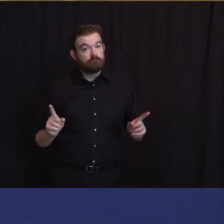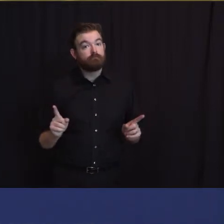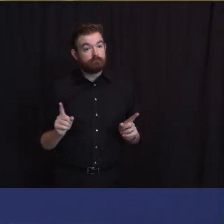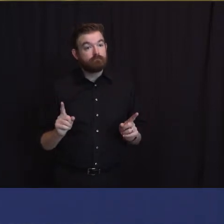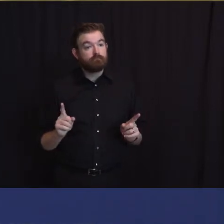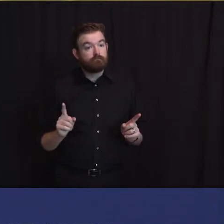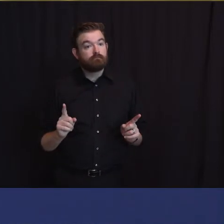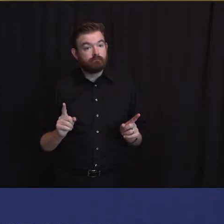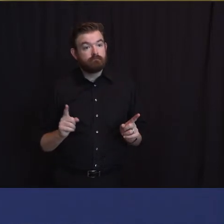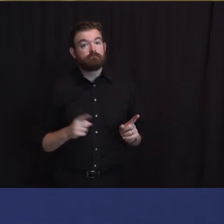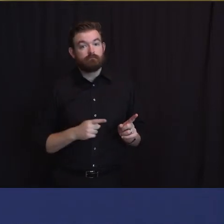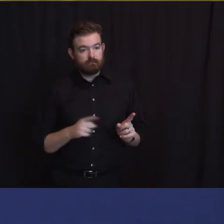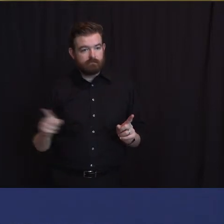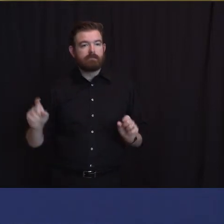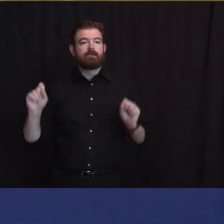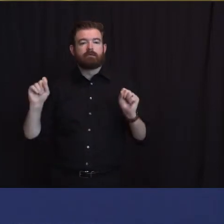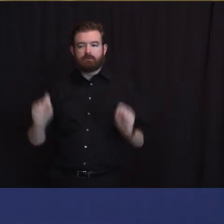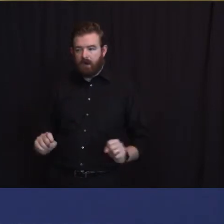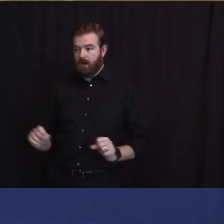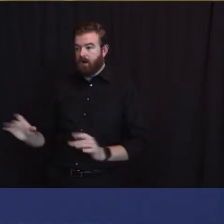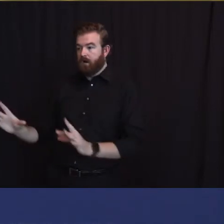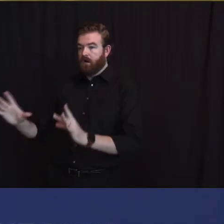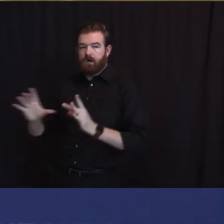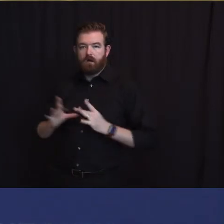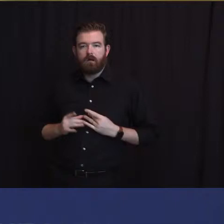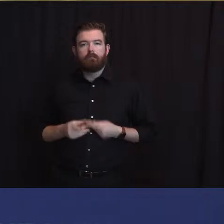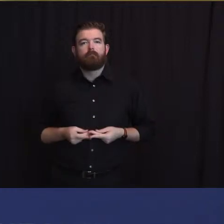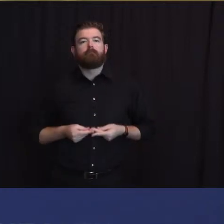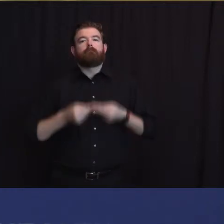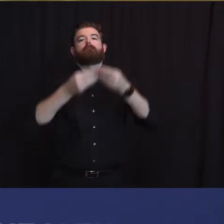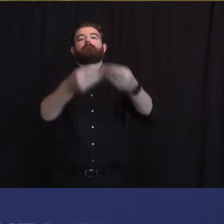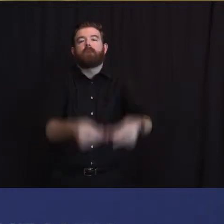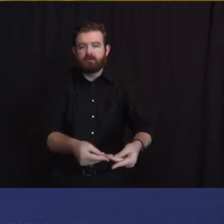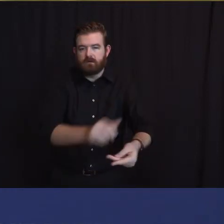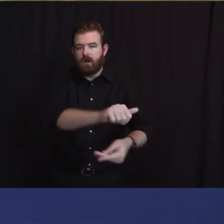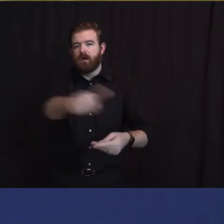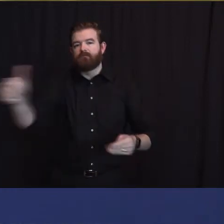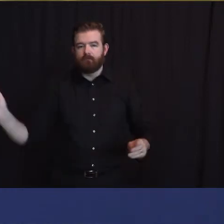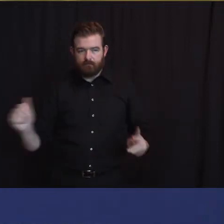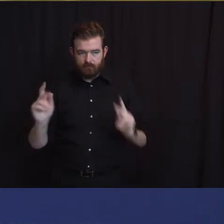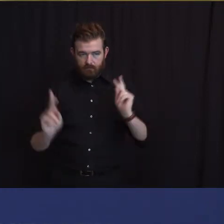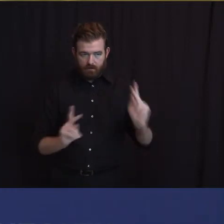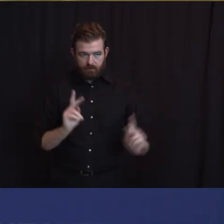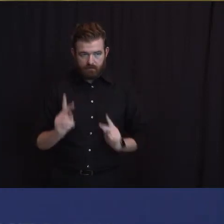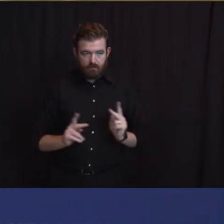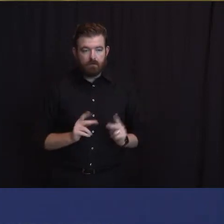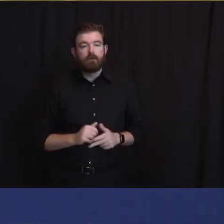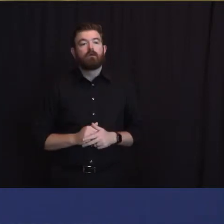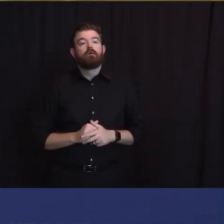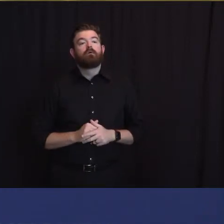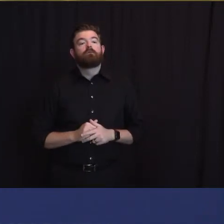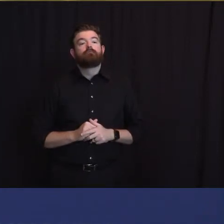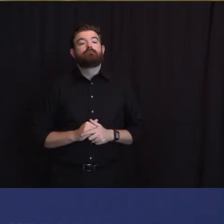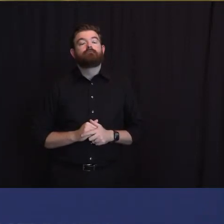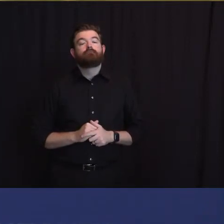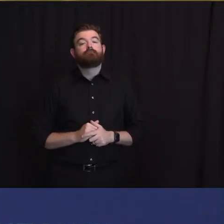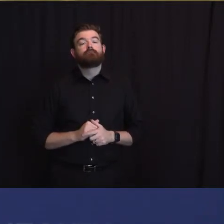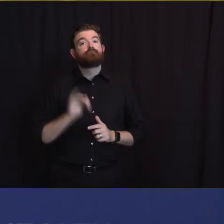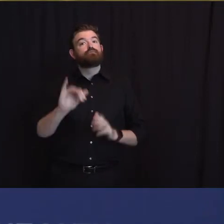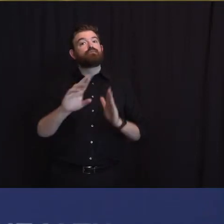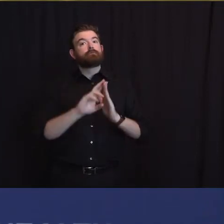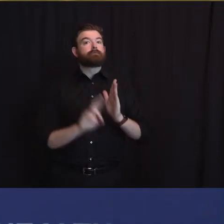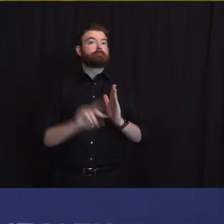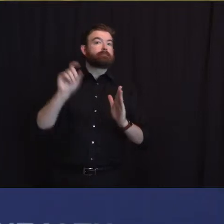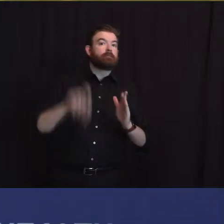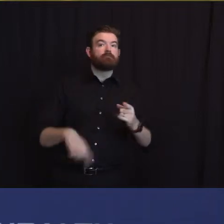it. And so these are not forever and always. We will get to the place that parents want to get to, that we